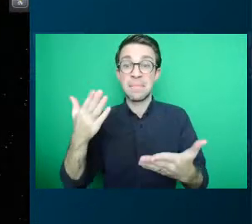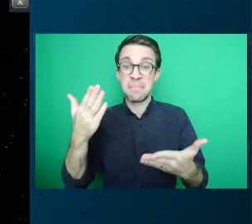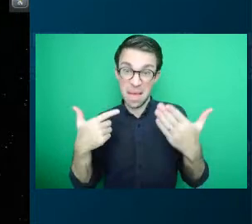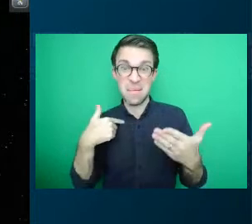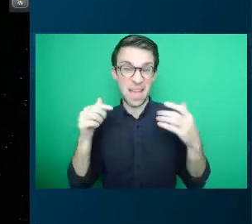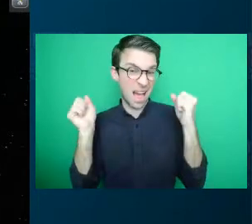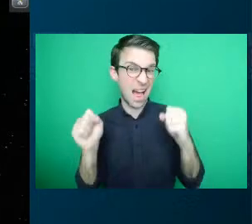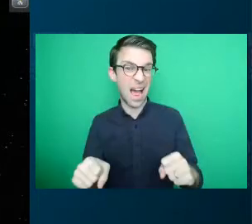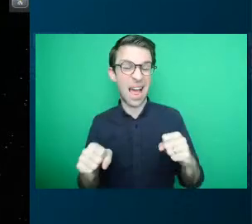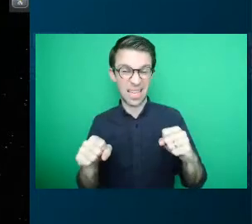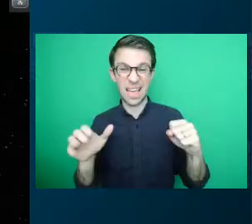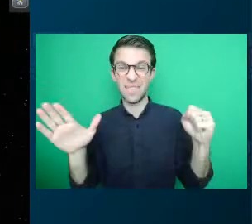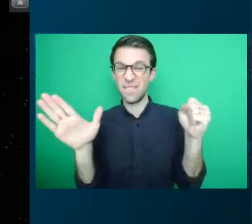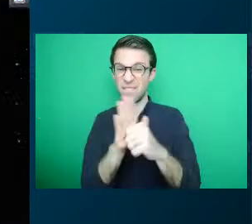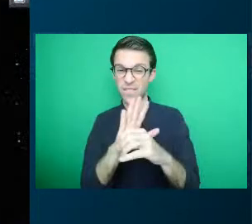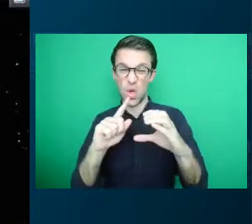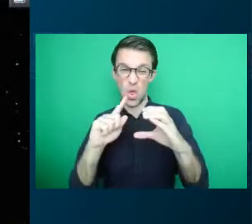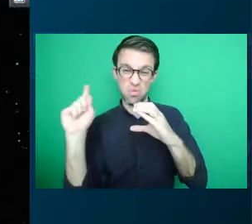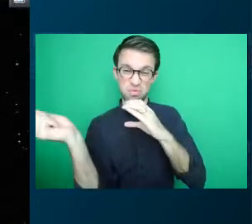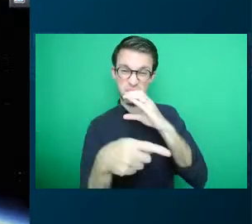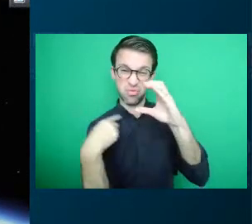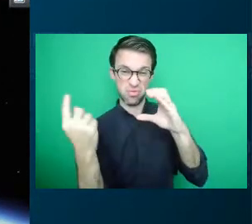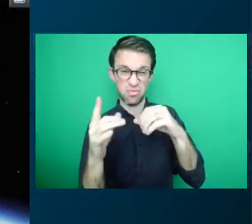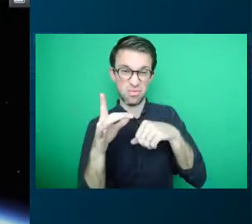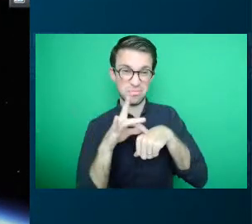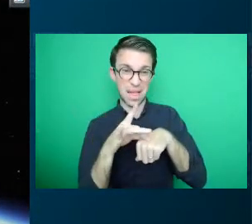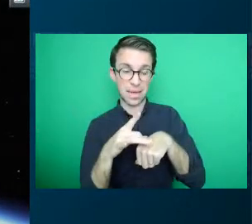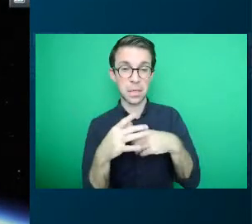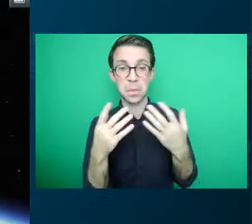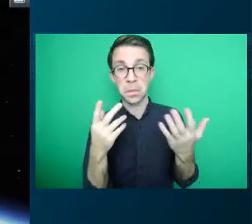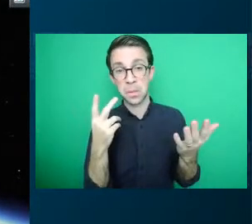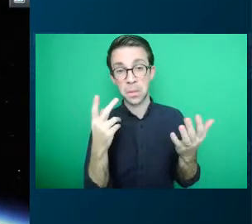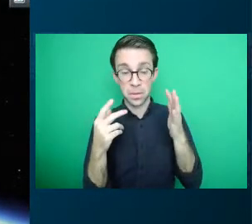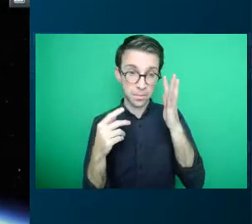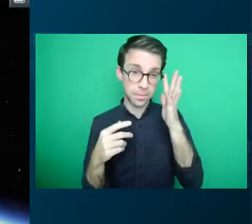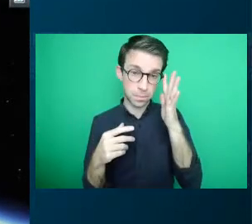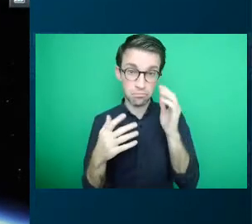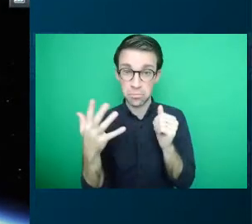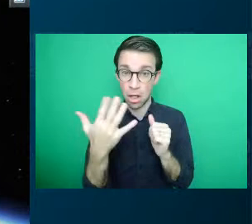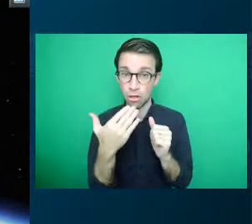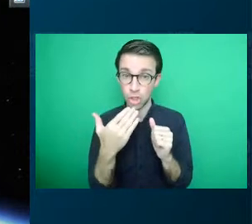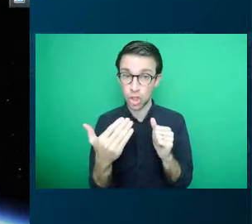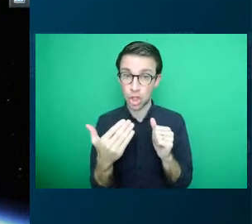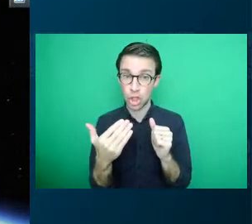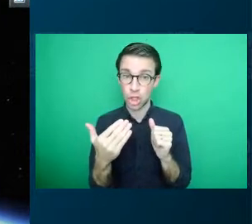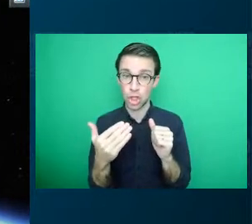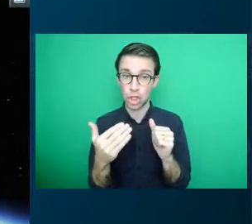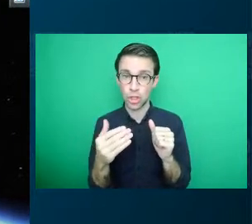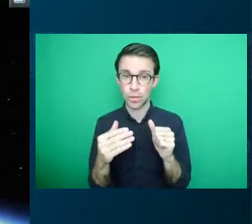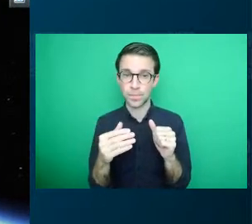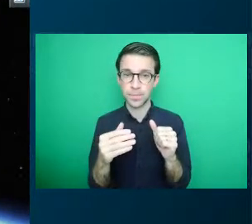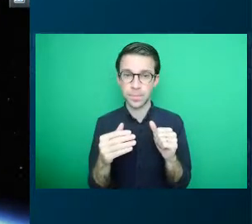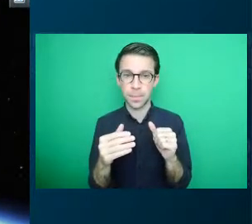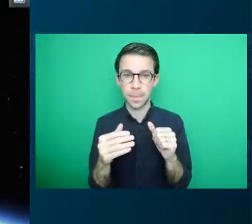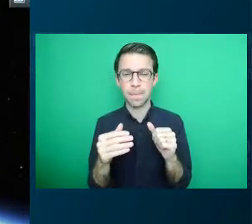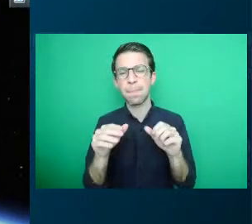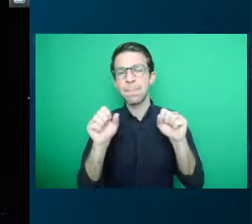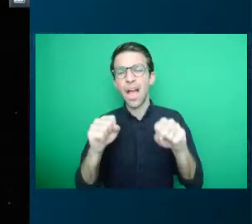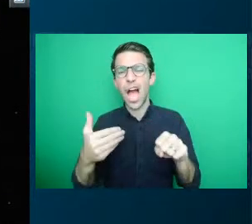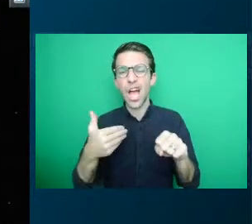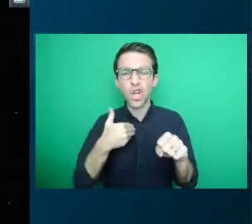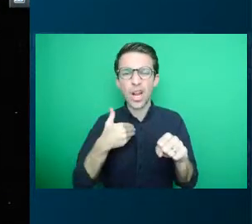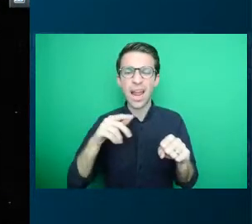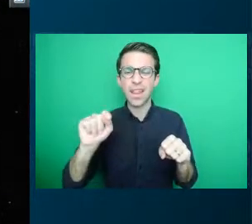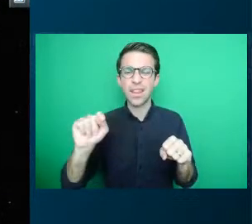planet. Let's see if that works out. This looks pretty good. I'm going to go ahead and just lean over a little bit. We could add some thrusters and stuff to make this a little bit